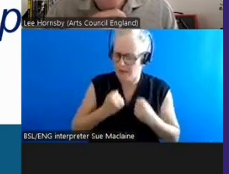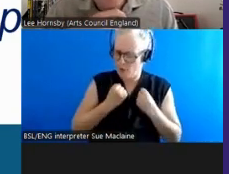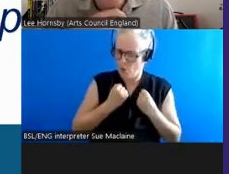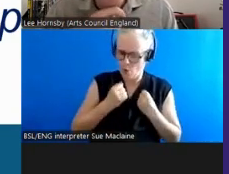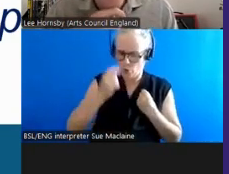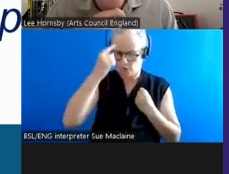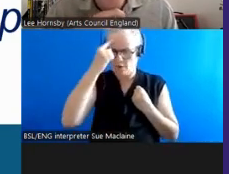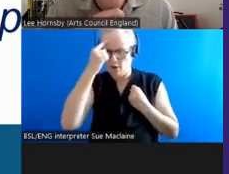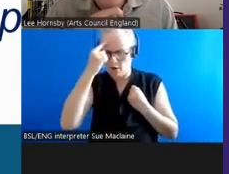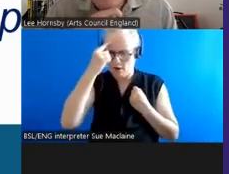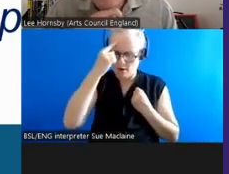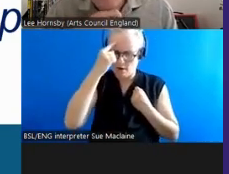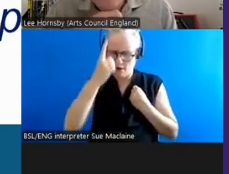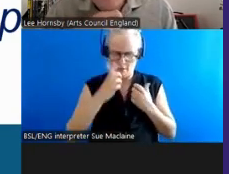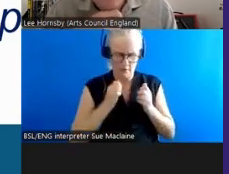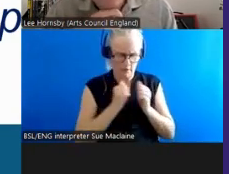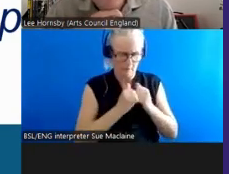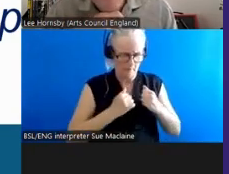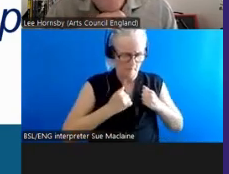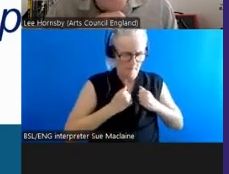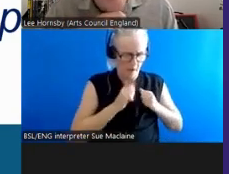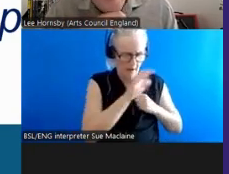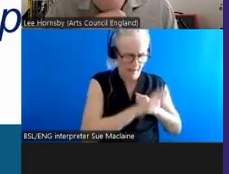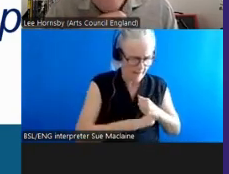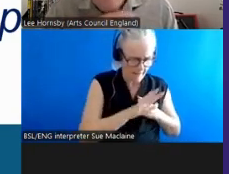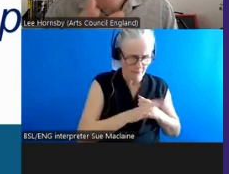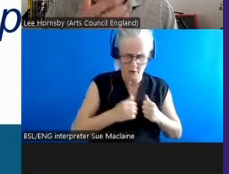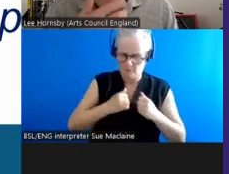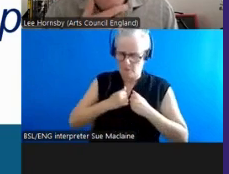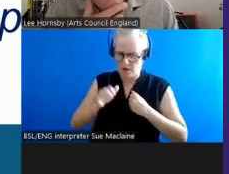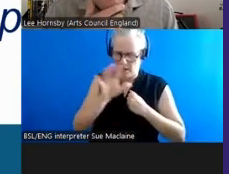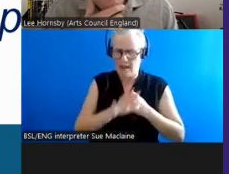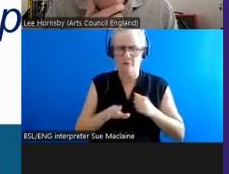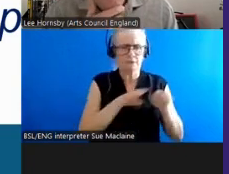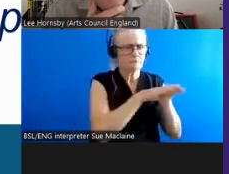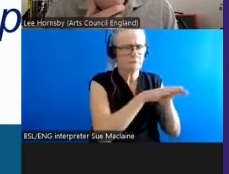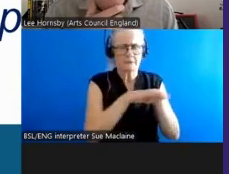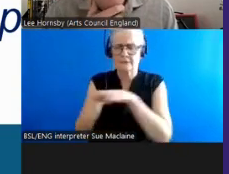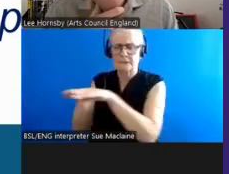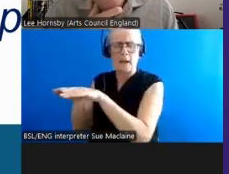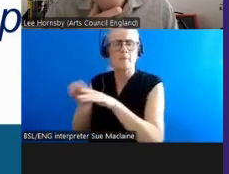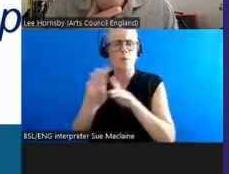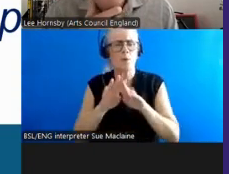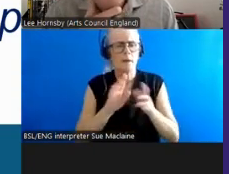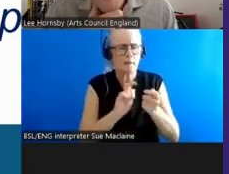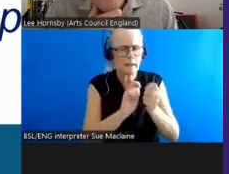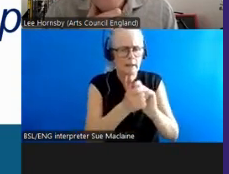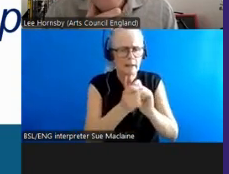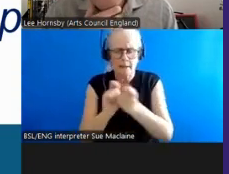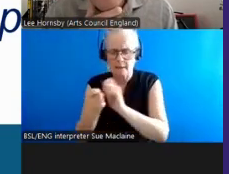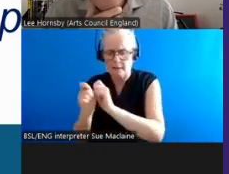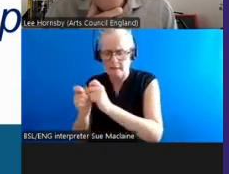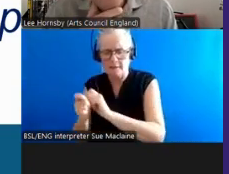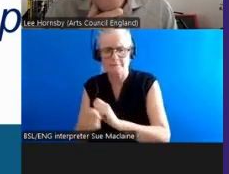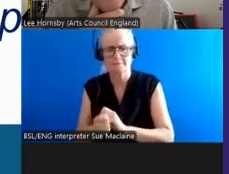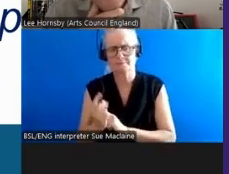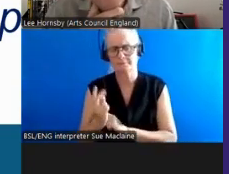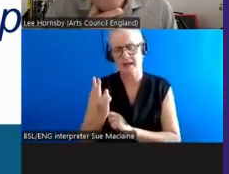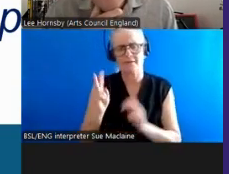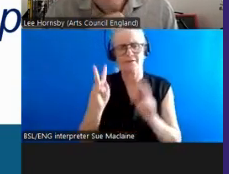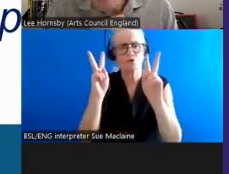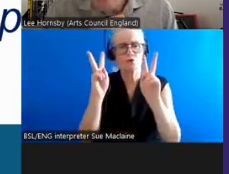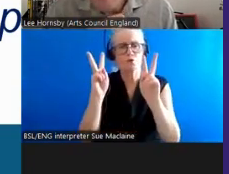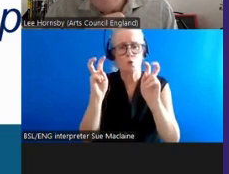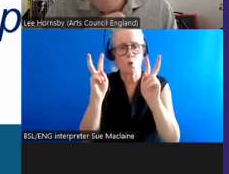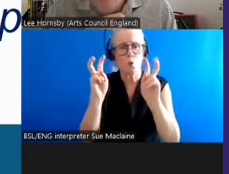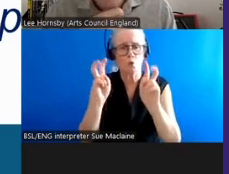be nuanced, and it's just worth being across that. So there are two quotes there from Richard Parker in the West Mids and Kim McGuinness,